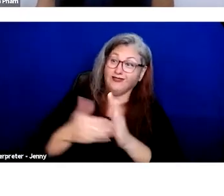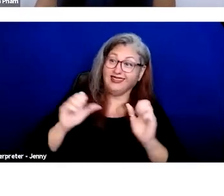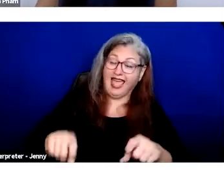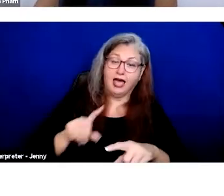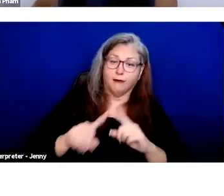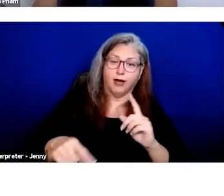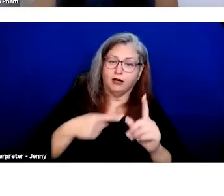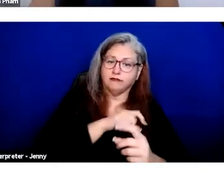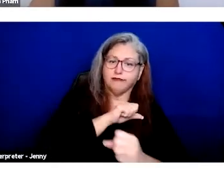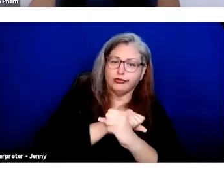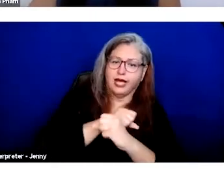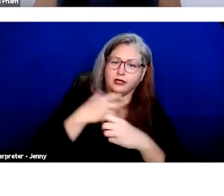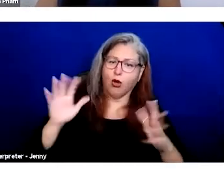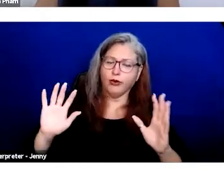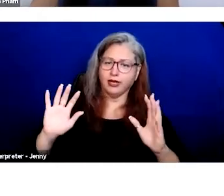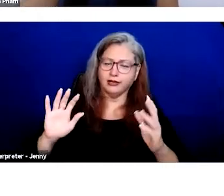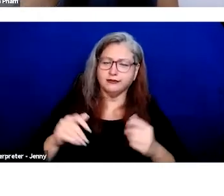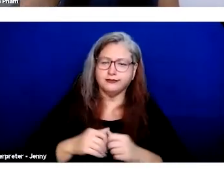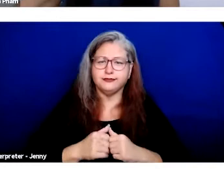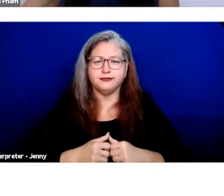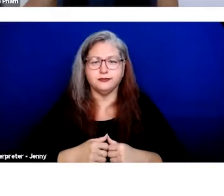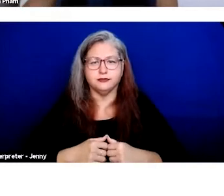actions in several ways.